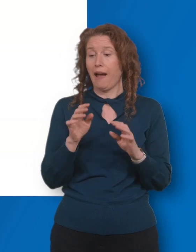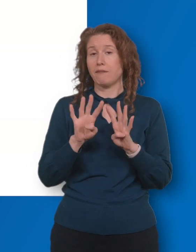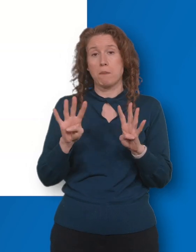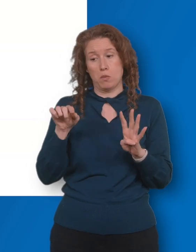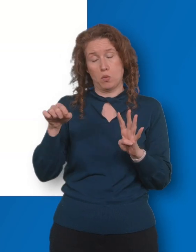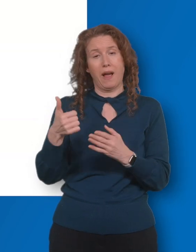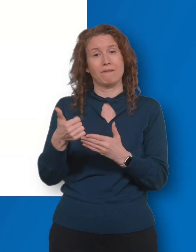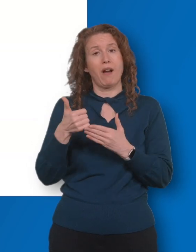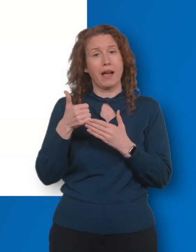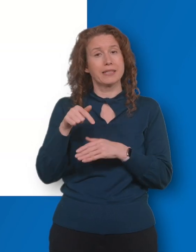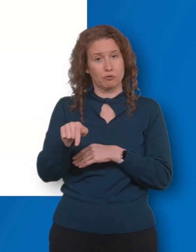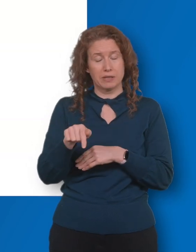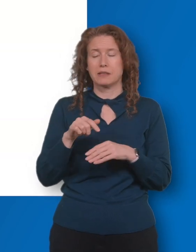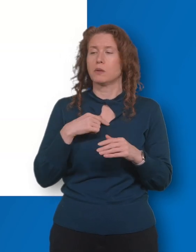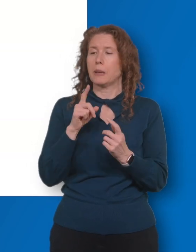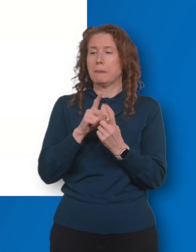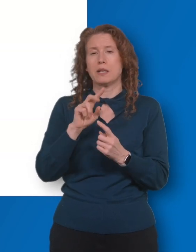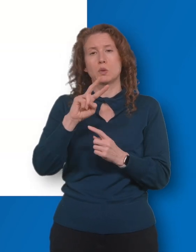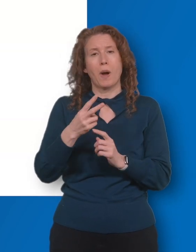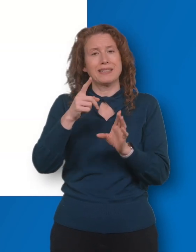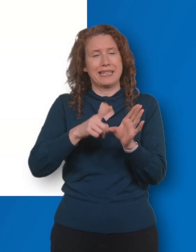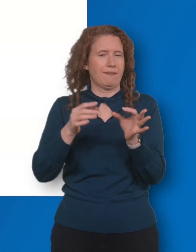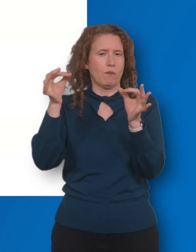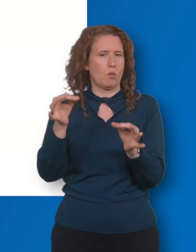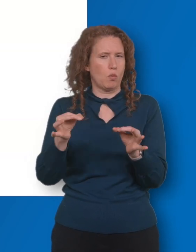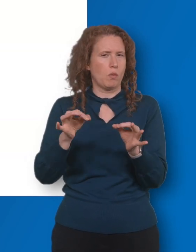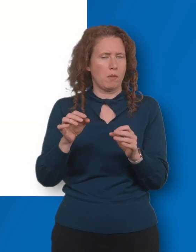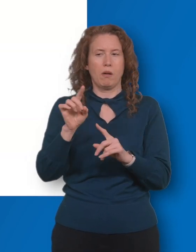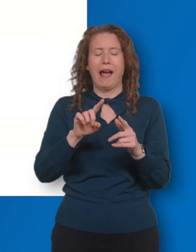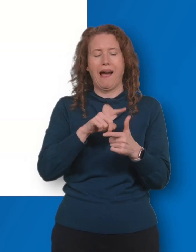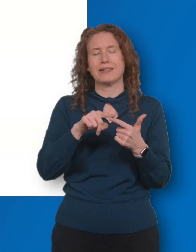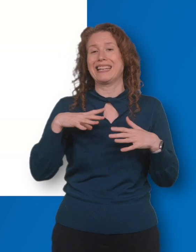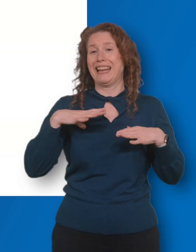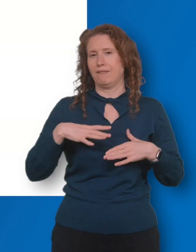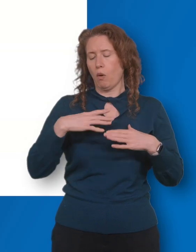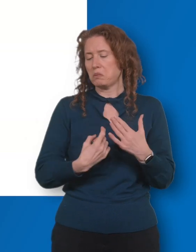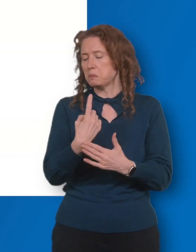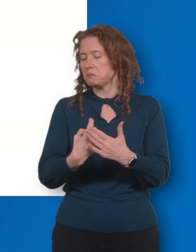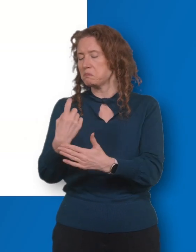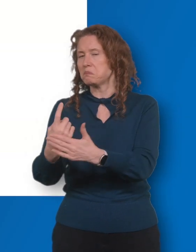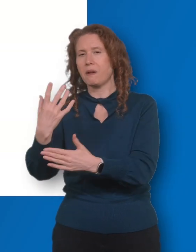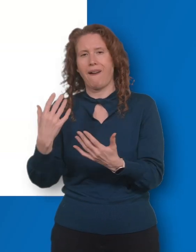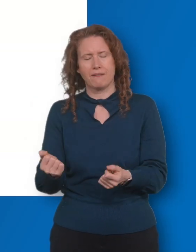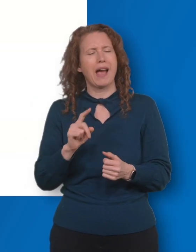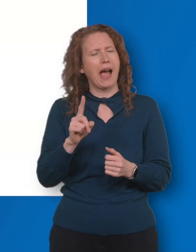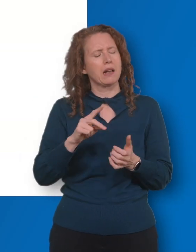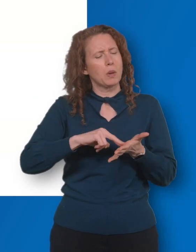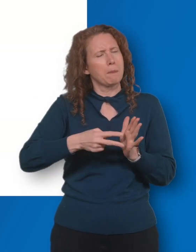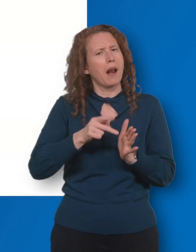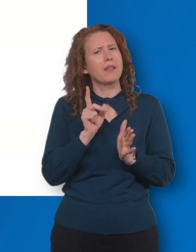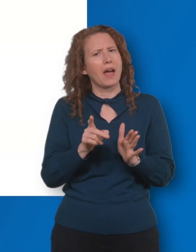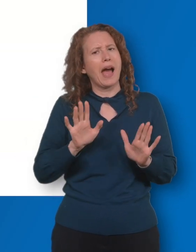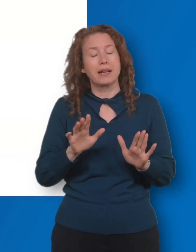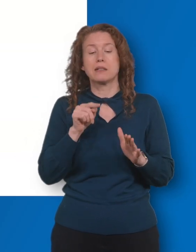We meet formally twice a year and informally as and when needed. And very deliberately, it's composed